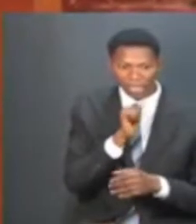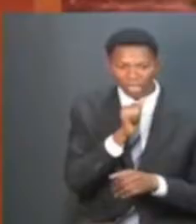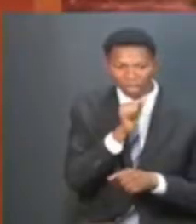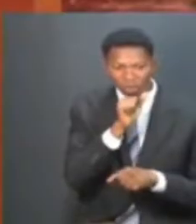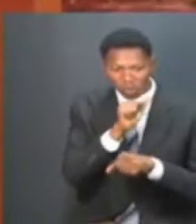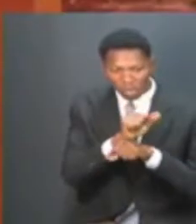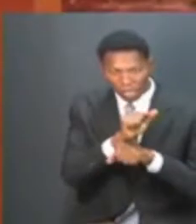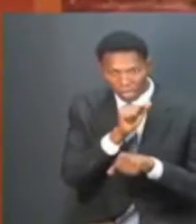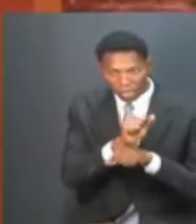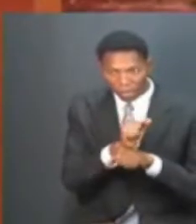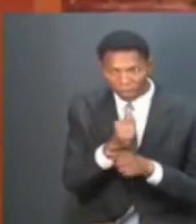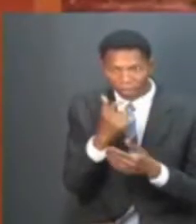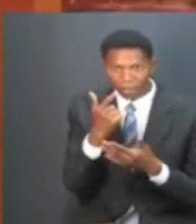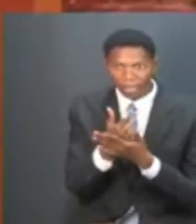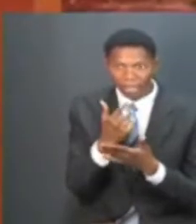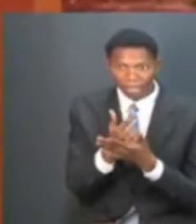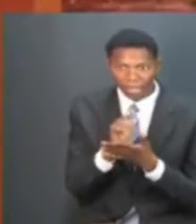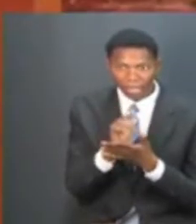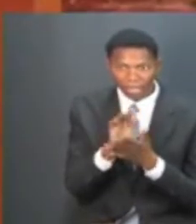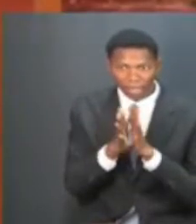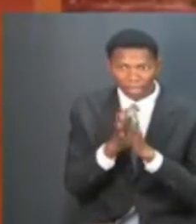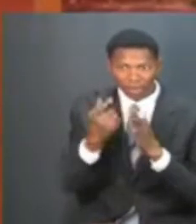in Ghana is a challenge